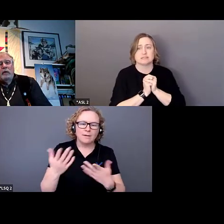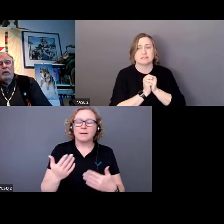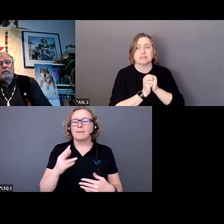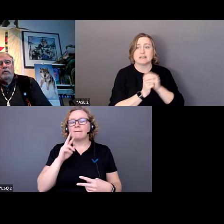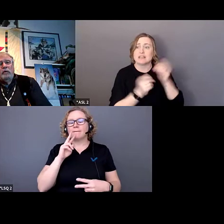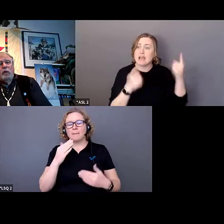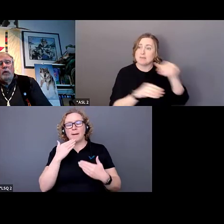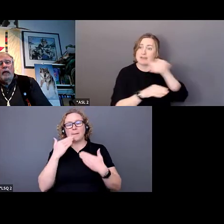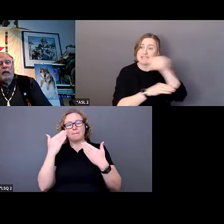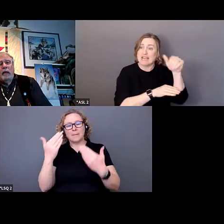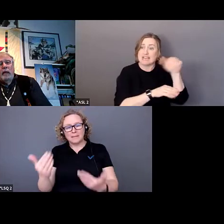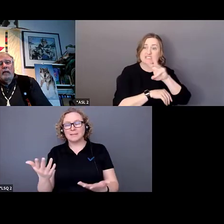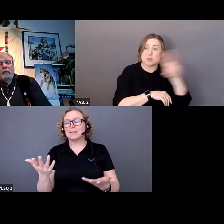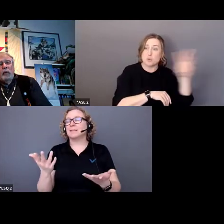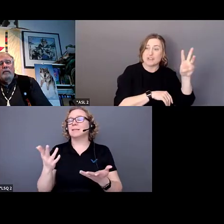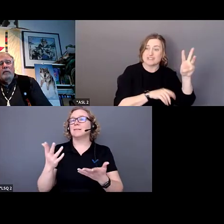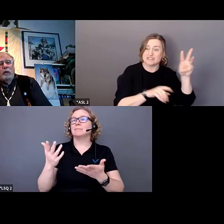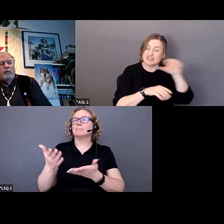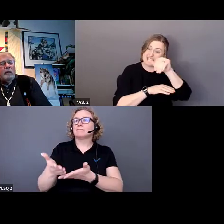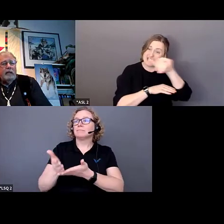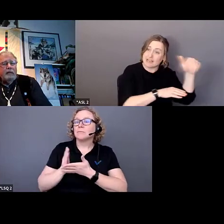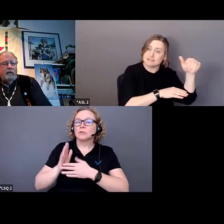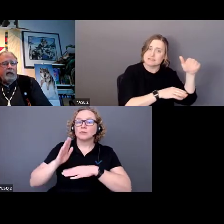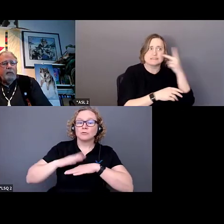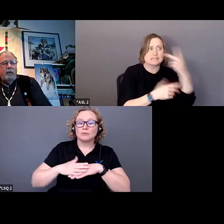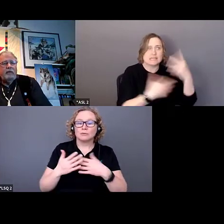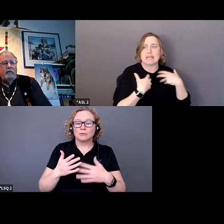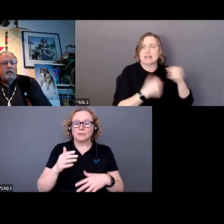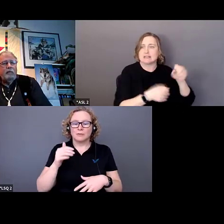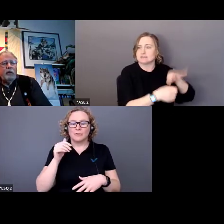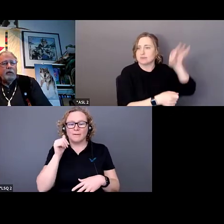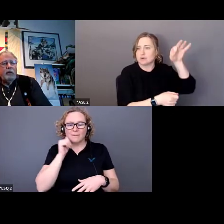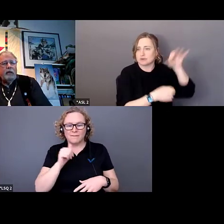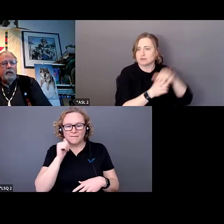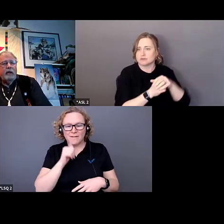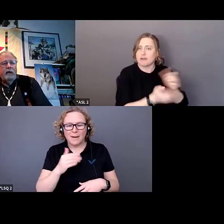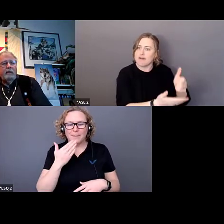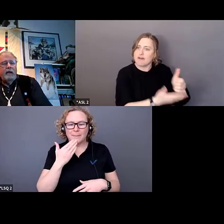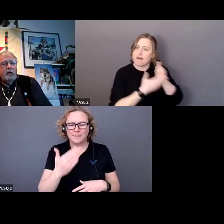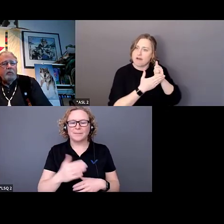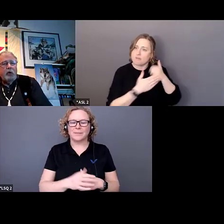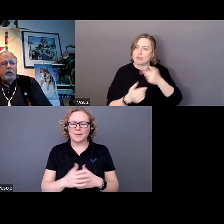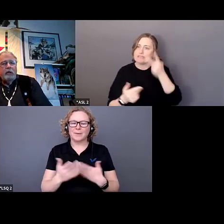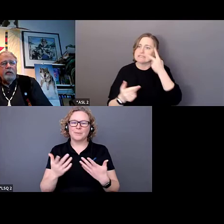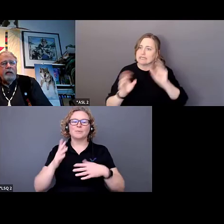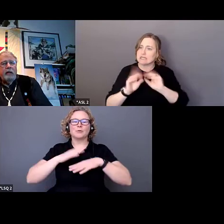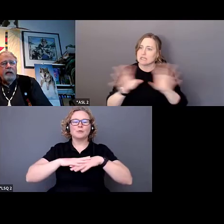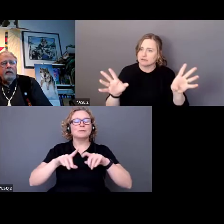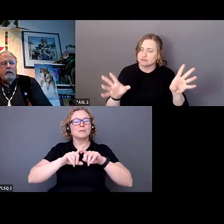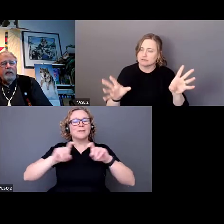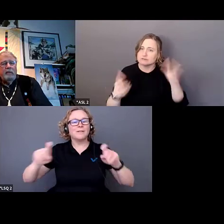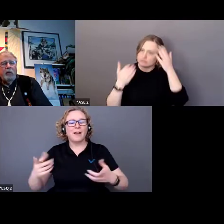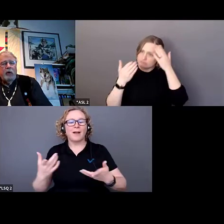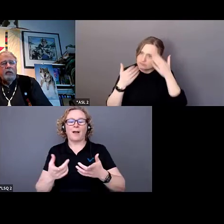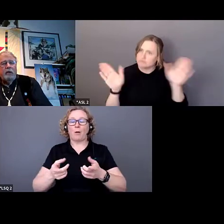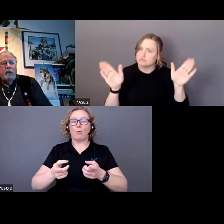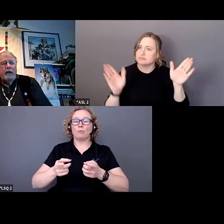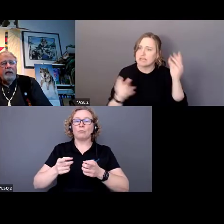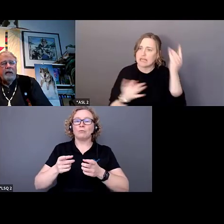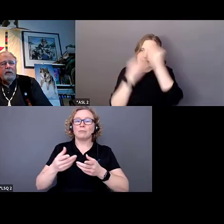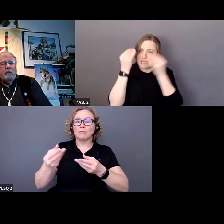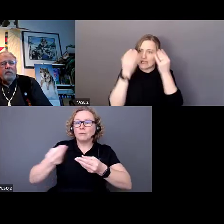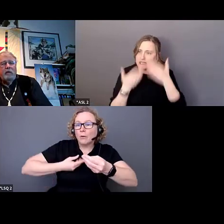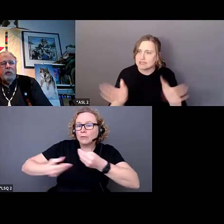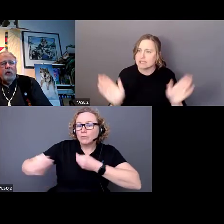night through the western doorway, that brings to us the gifts to help us to see more clearly, to hear more clearly, to think more